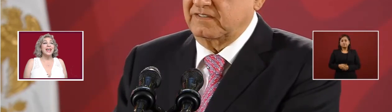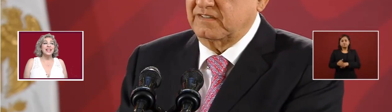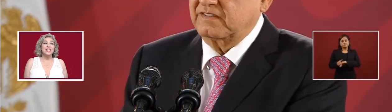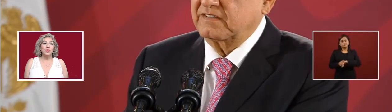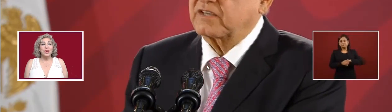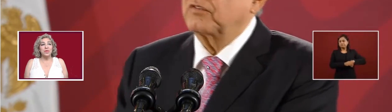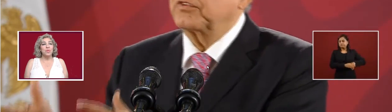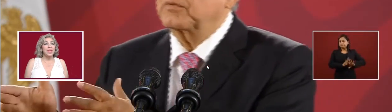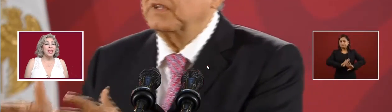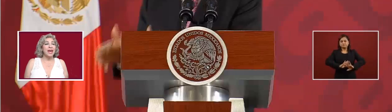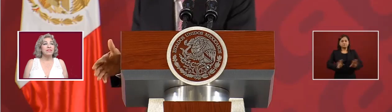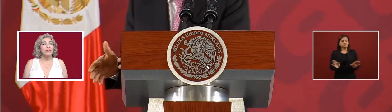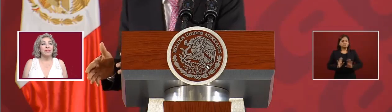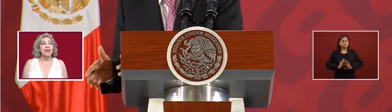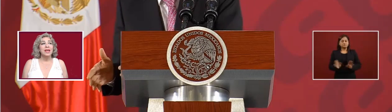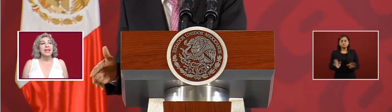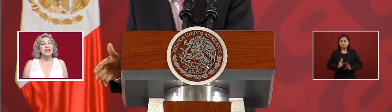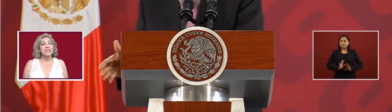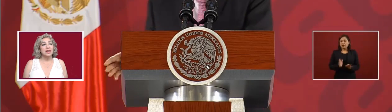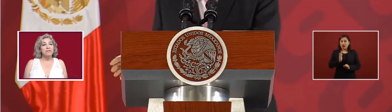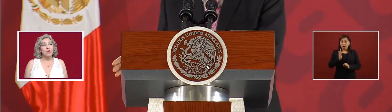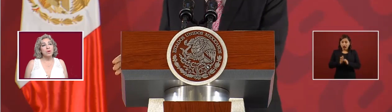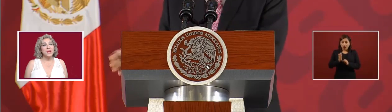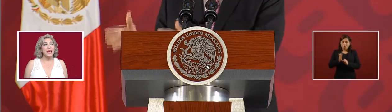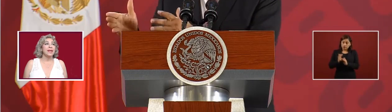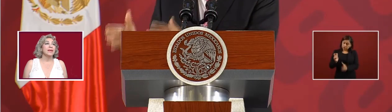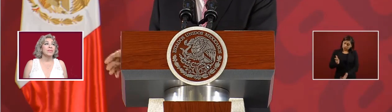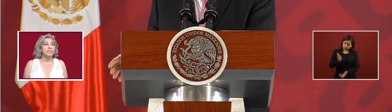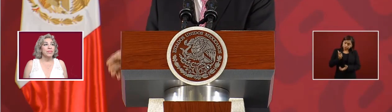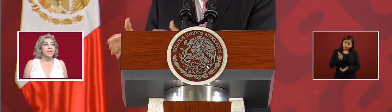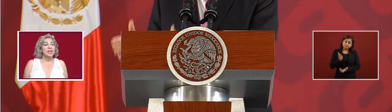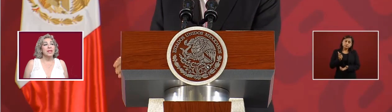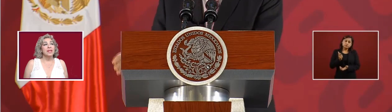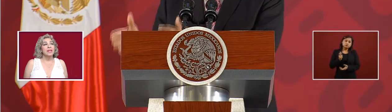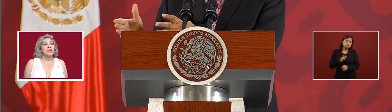that is what we have, is conformity.